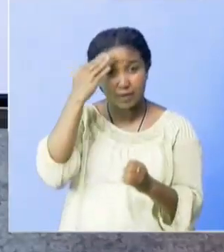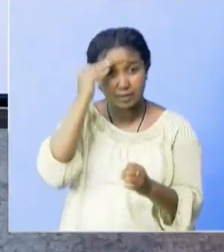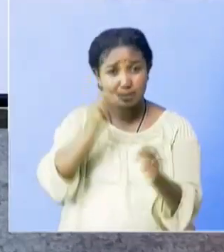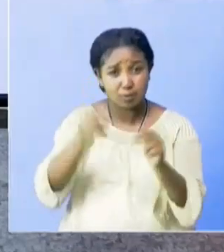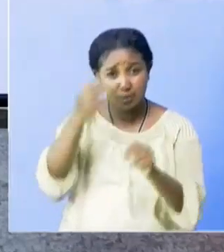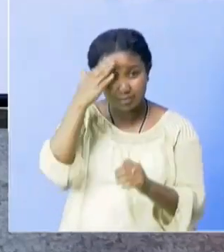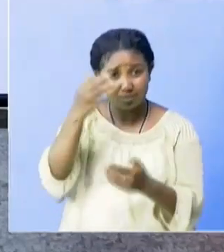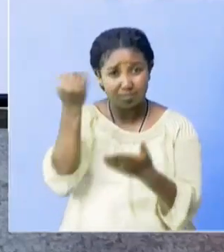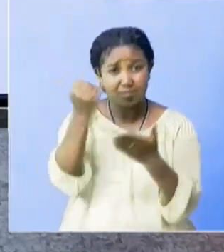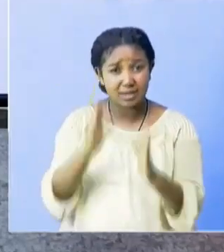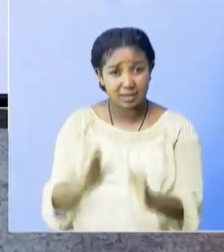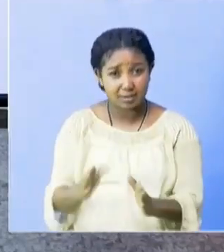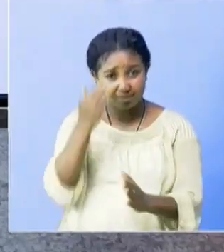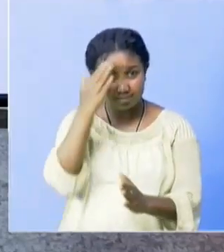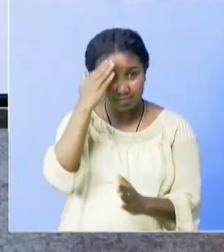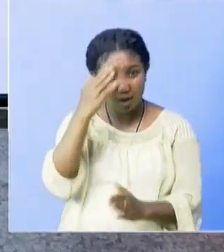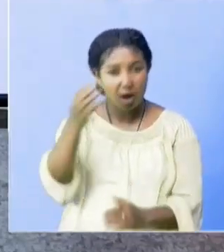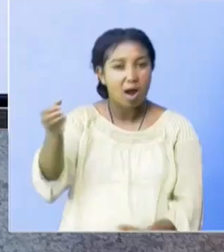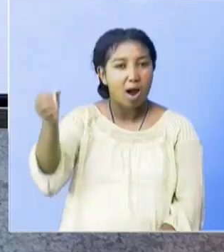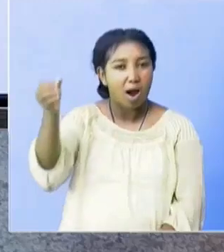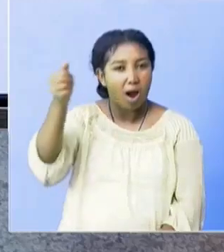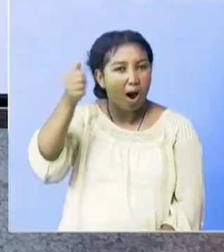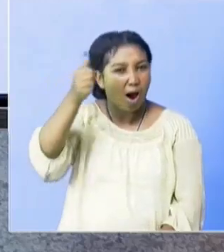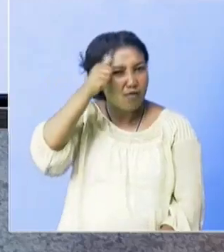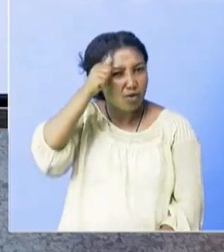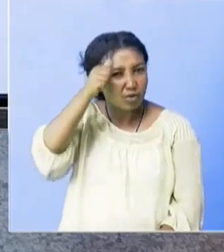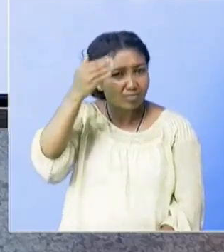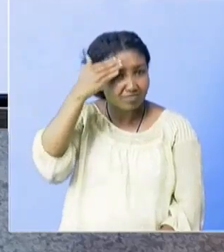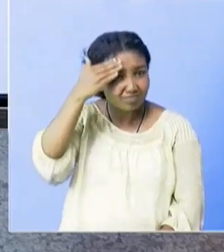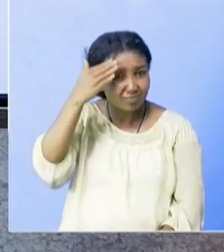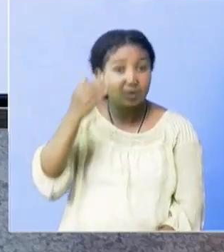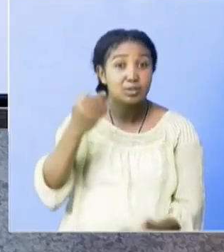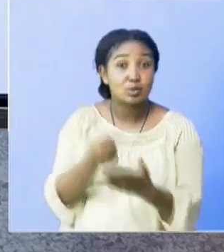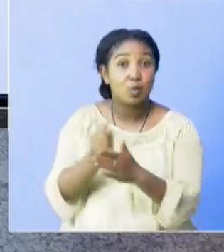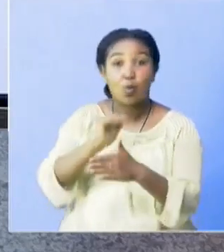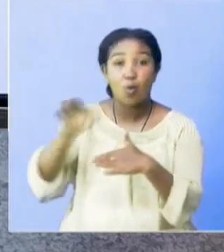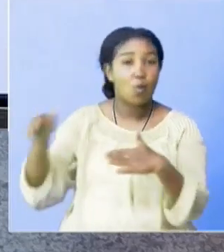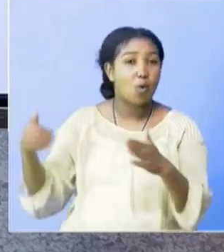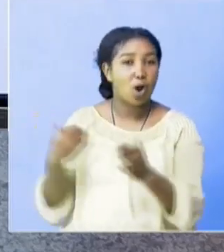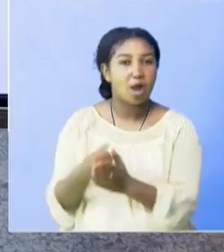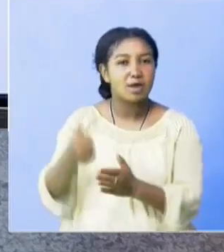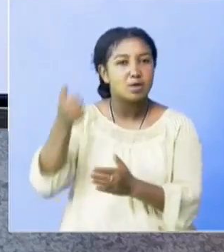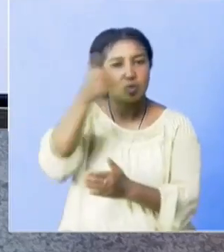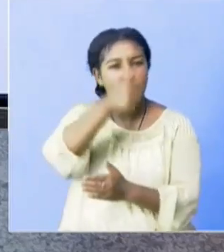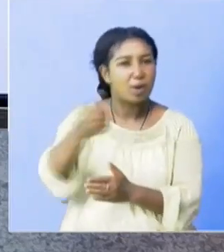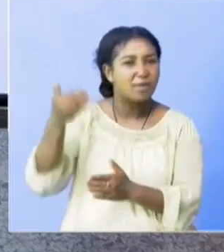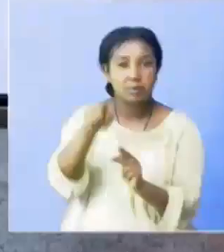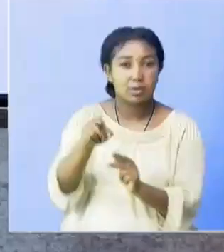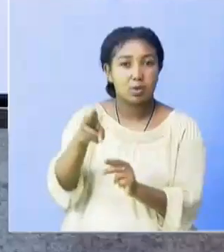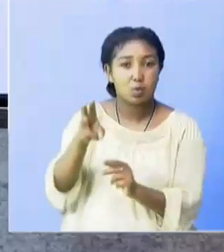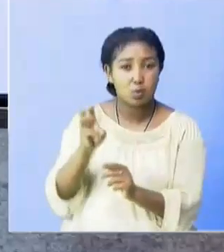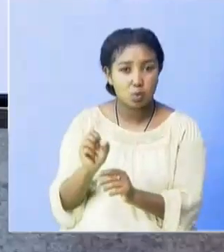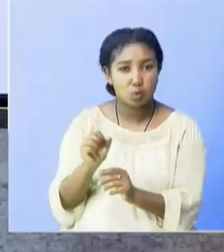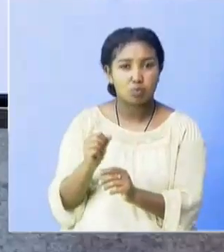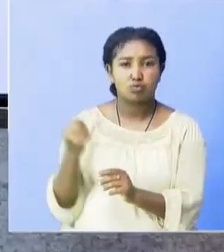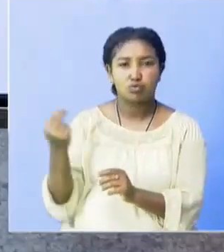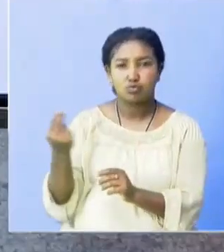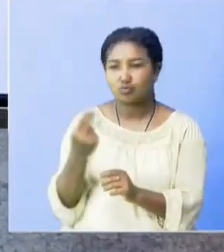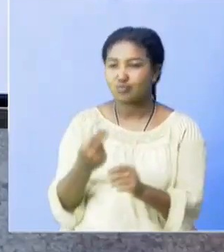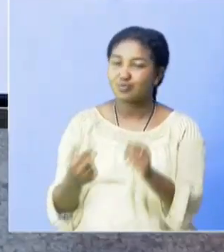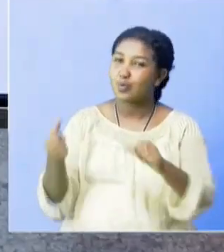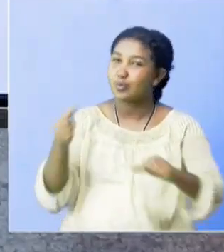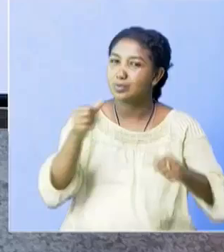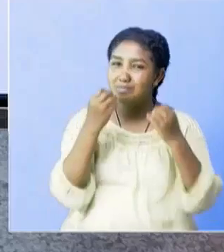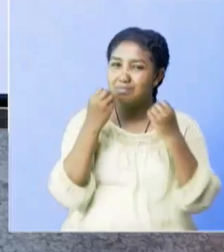famous painter like Afeworq Tekle? These all are Ethiopian famous people, and they used to